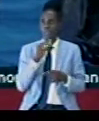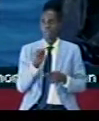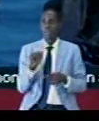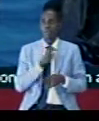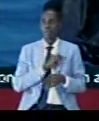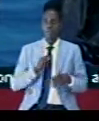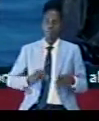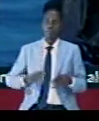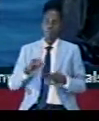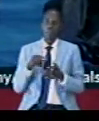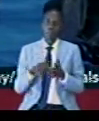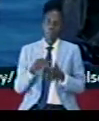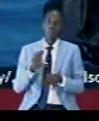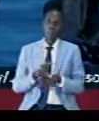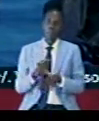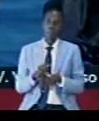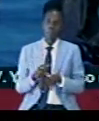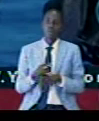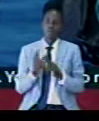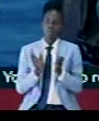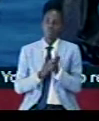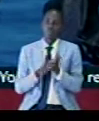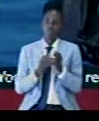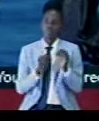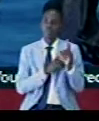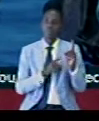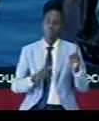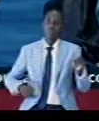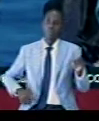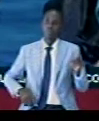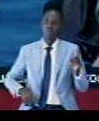Lord. Praise the Lord.